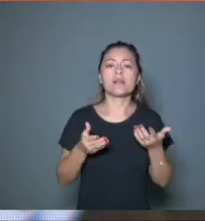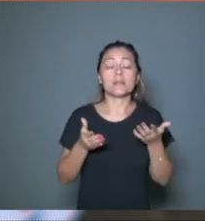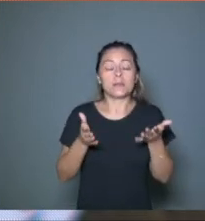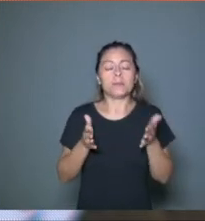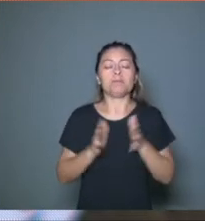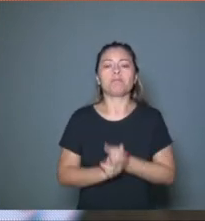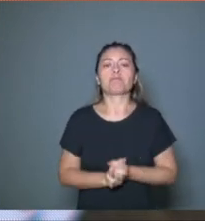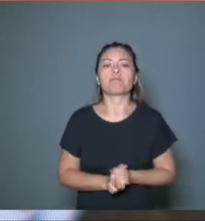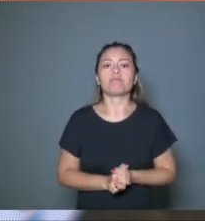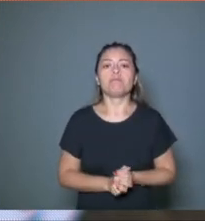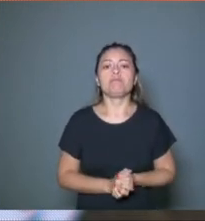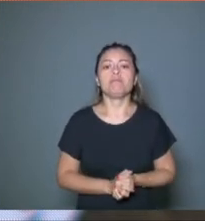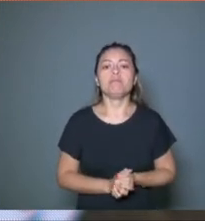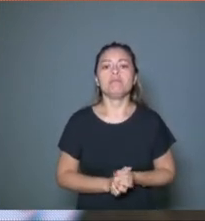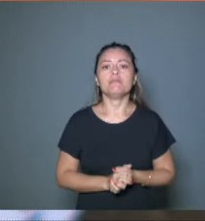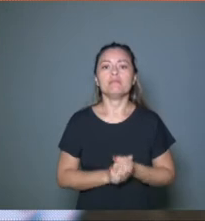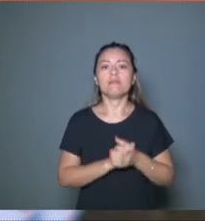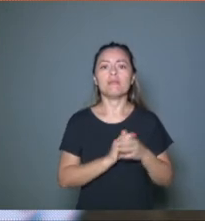investments in land.